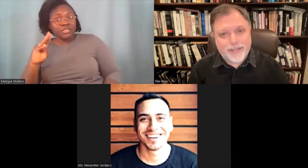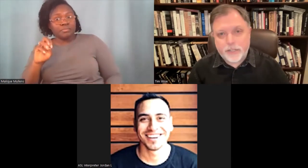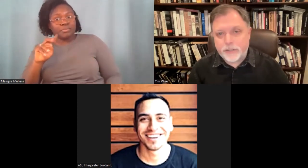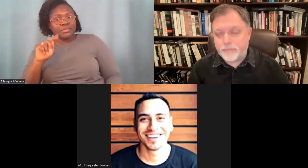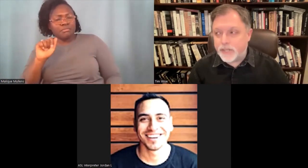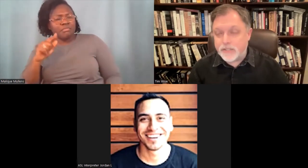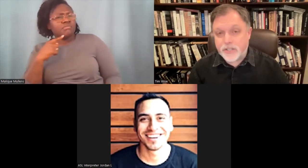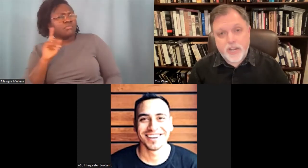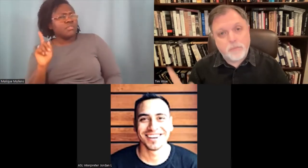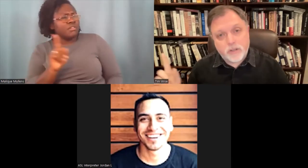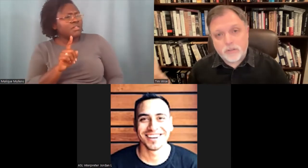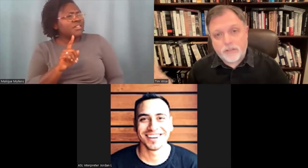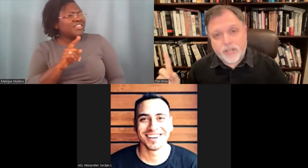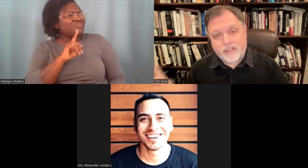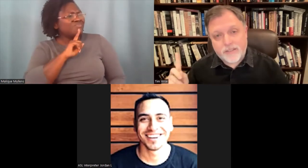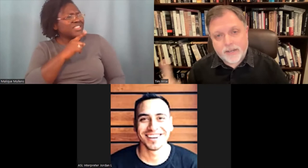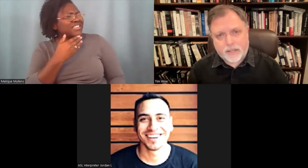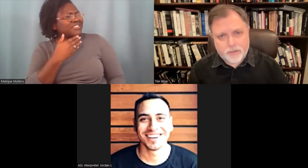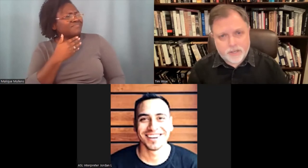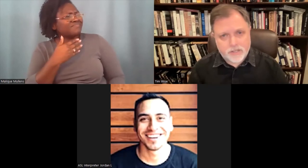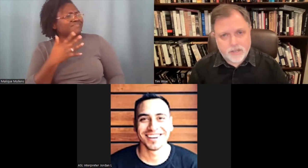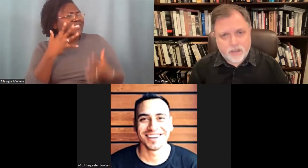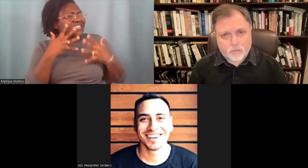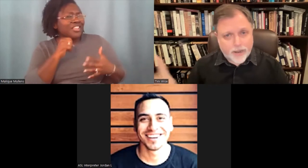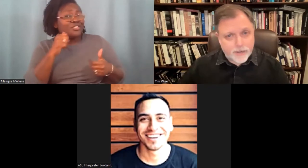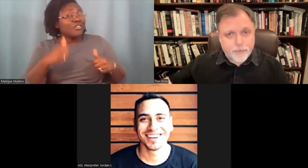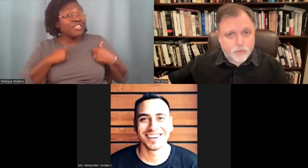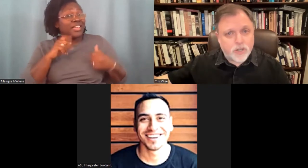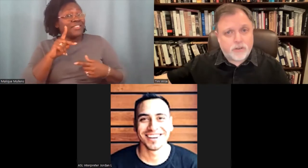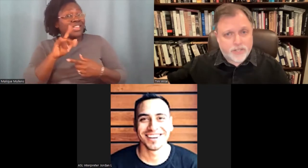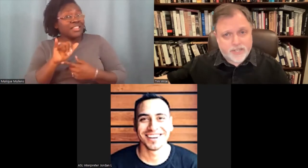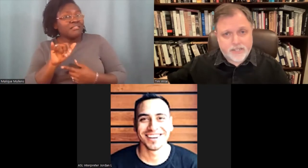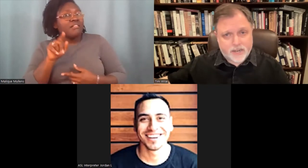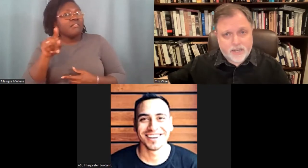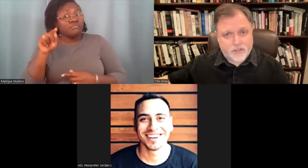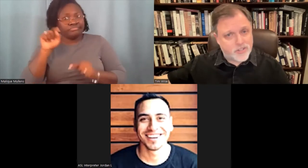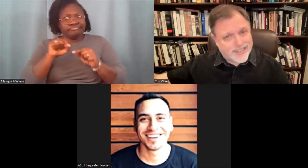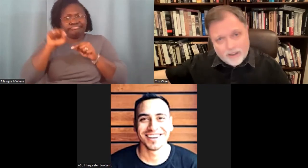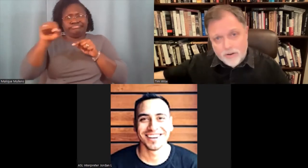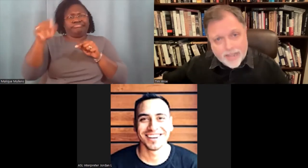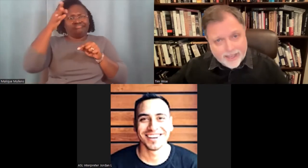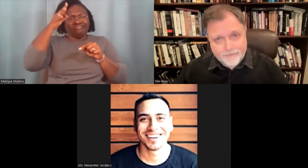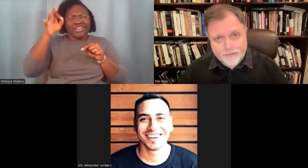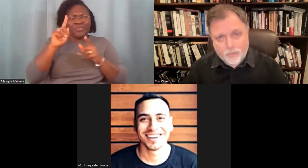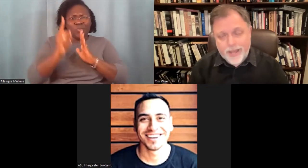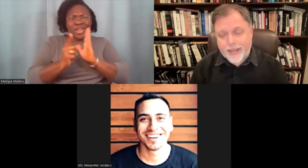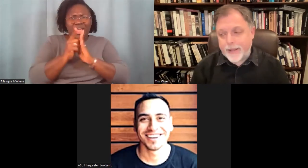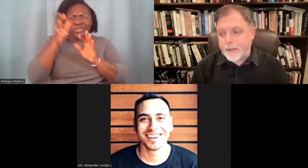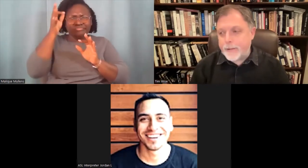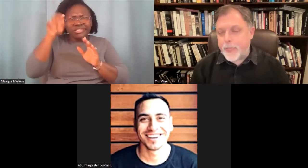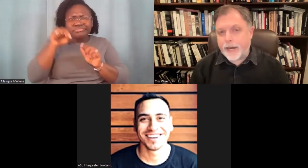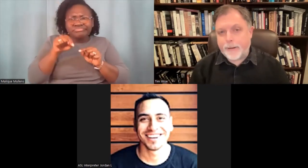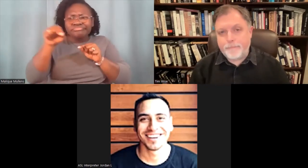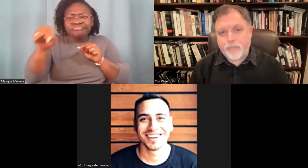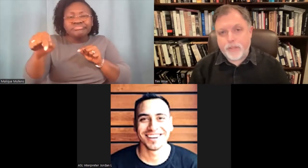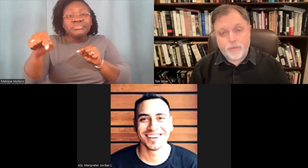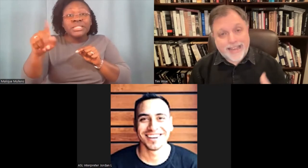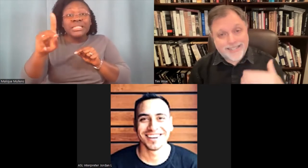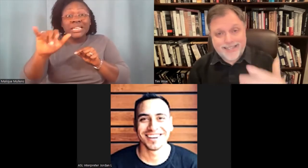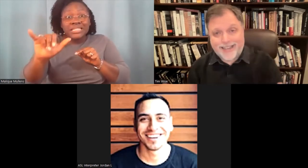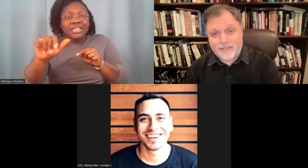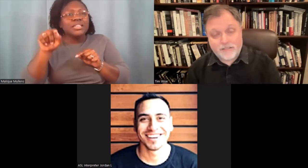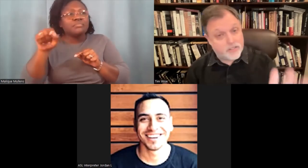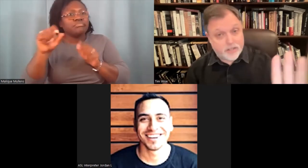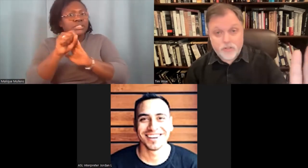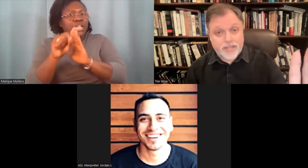God, man, it's a shame you don't live in Kentucky, because right up the road in Kentucky, it's just an hour and a half away,